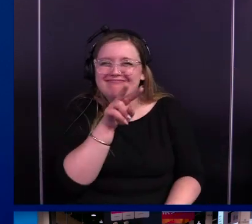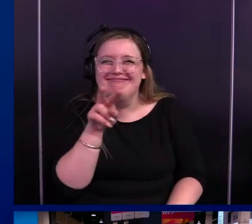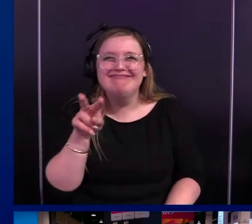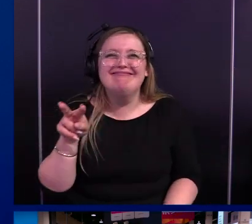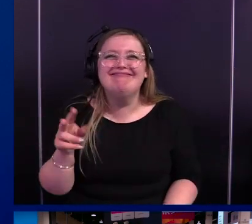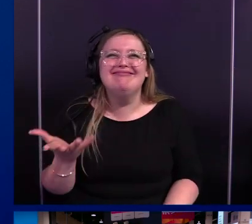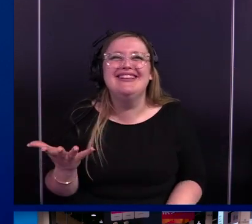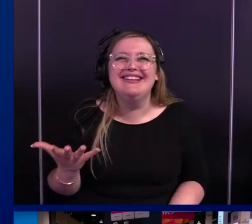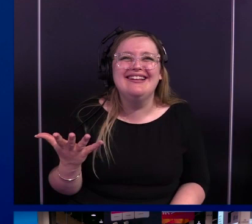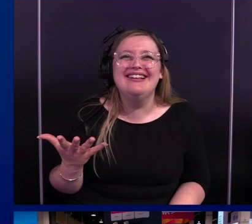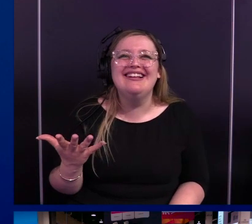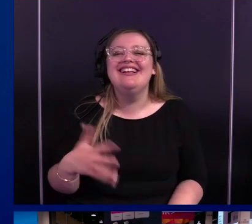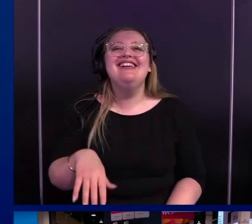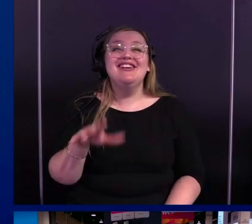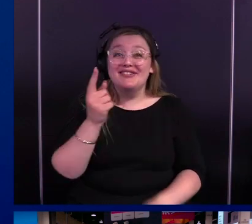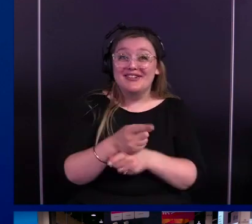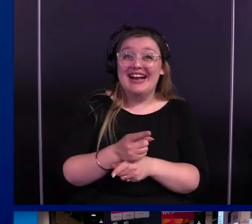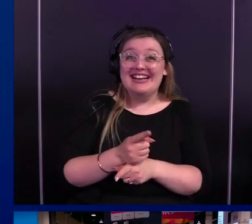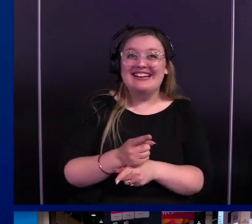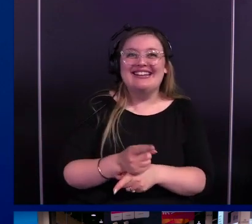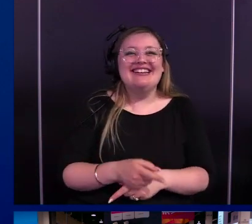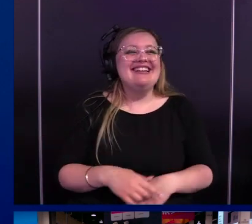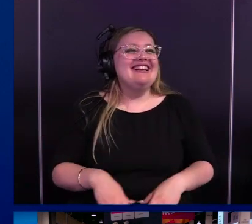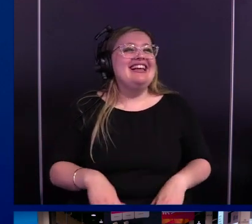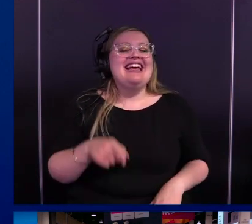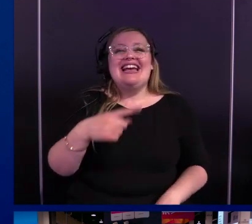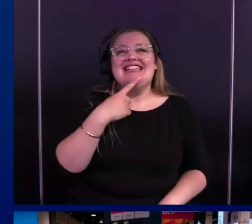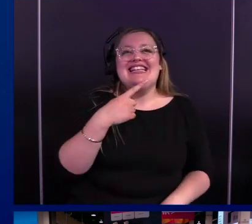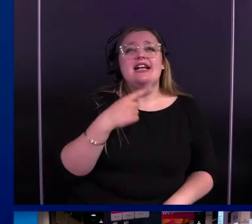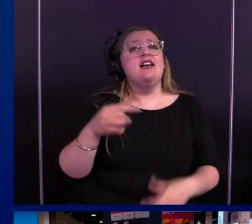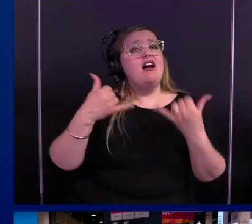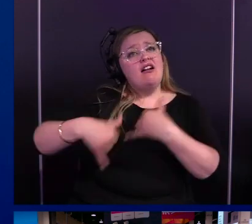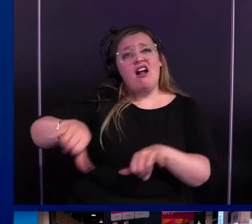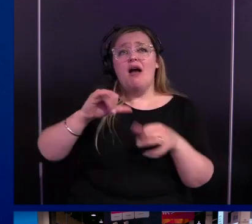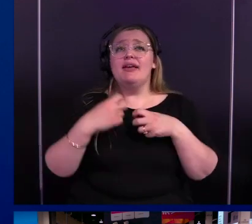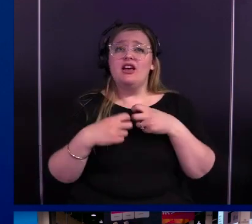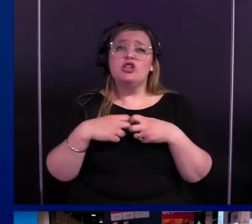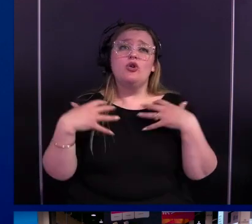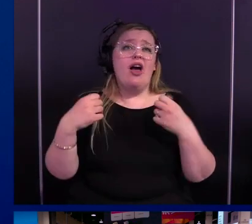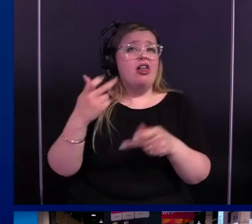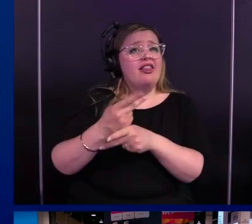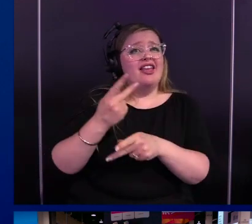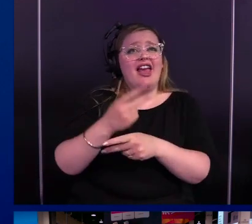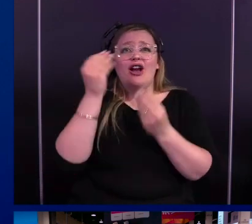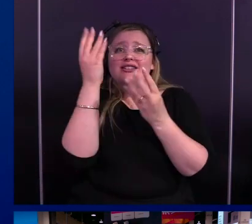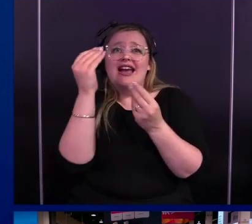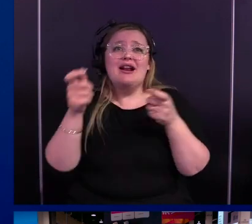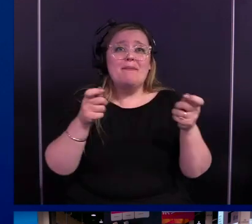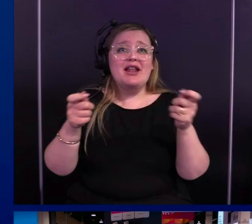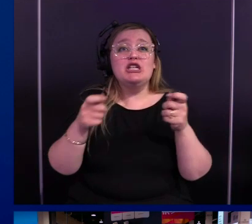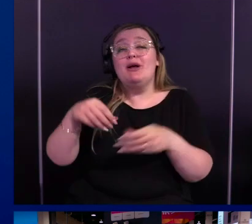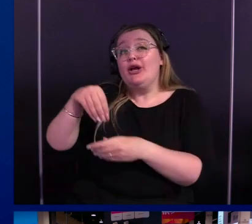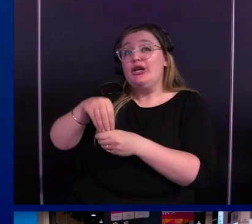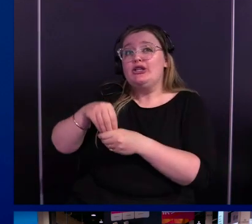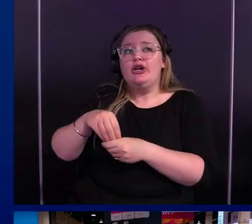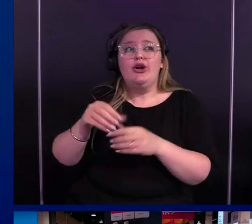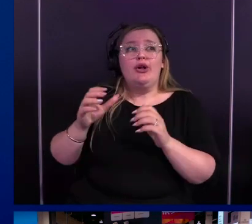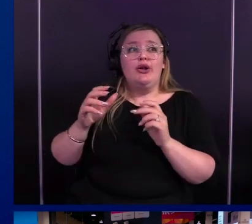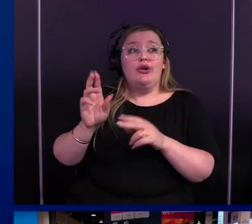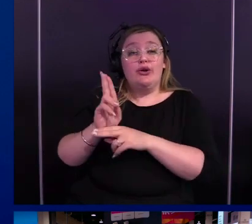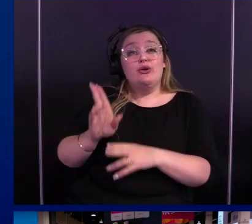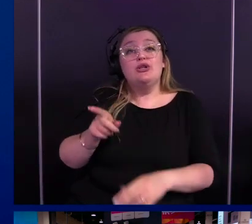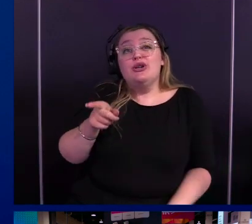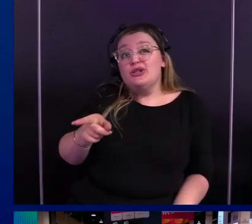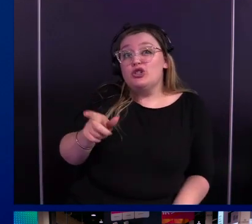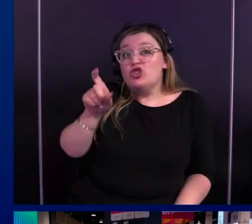Yeah. Right? Yeah, so it says a common issue in healthcare data management is internal users whom otherwise should